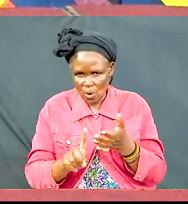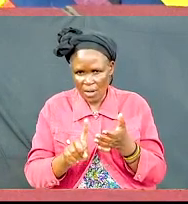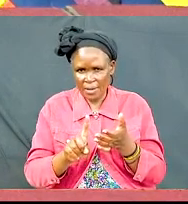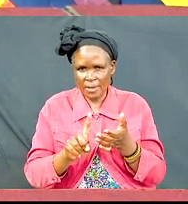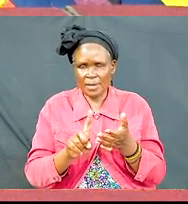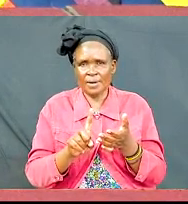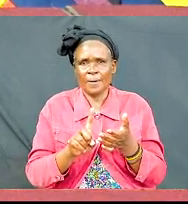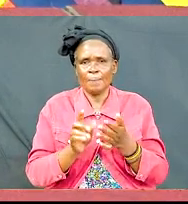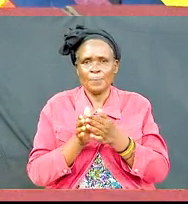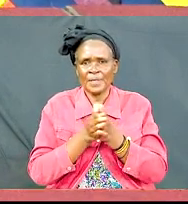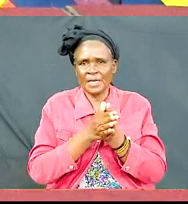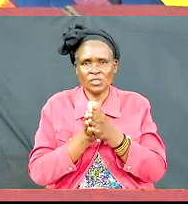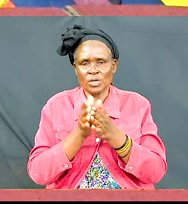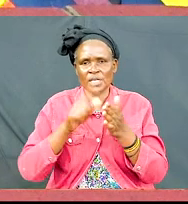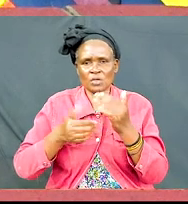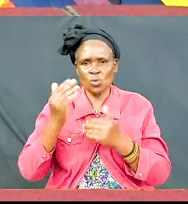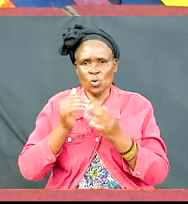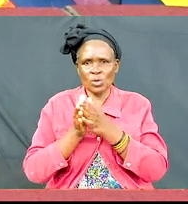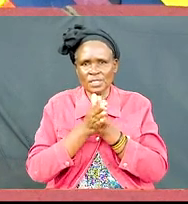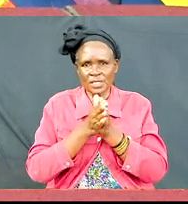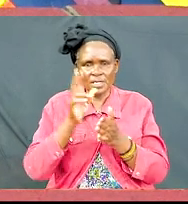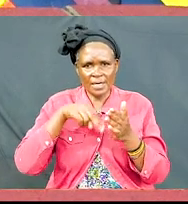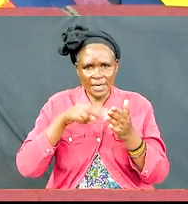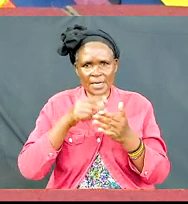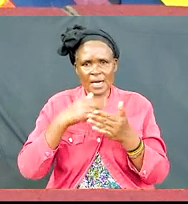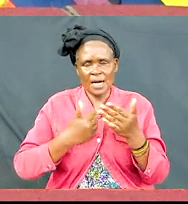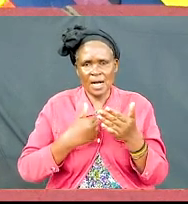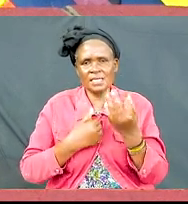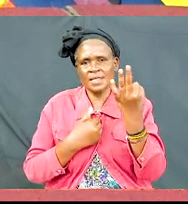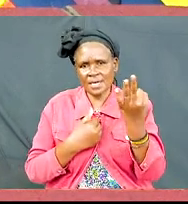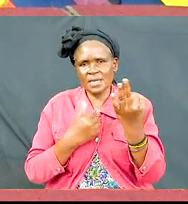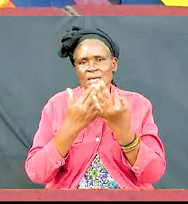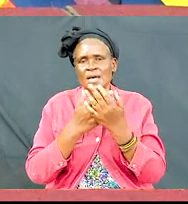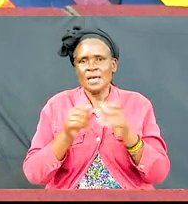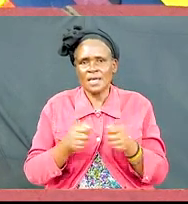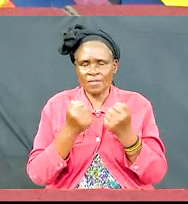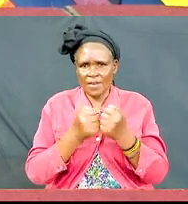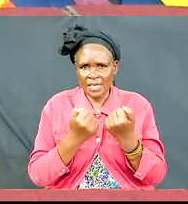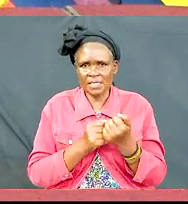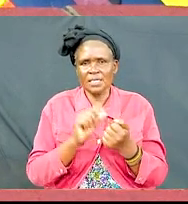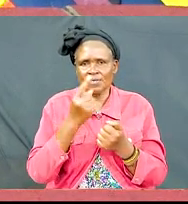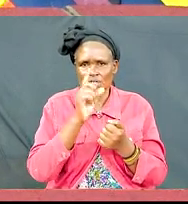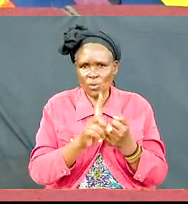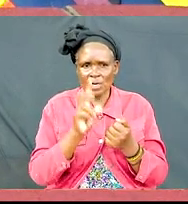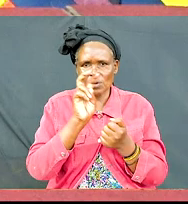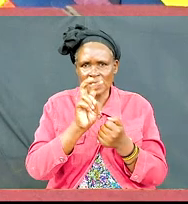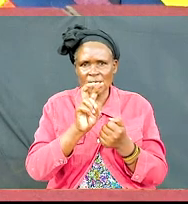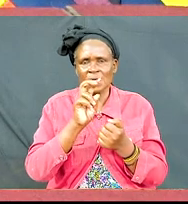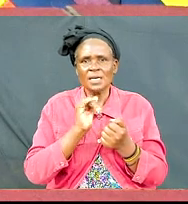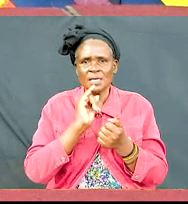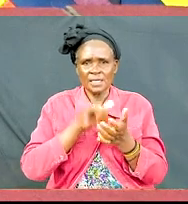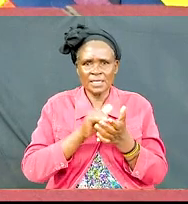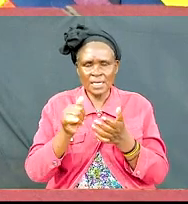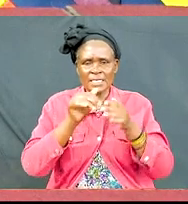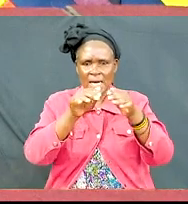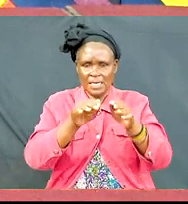The story that has been read to us has 3 sequential events. The first one you see is the empty tomb